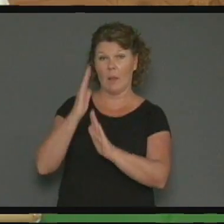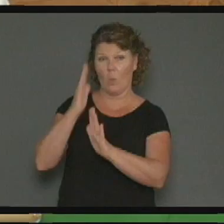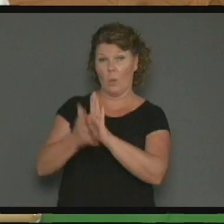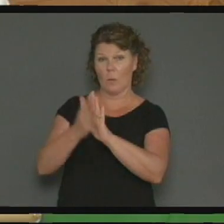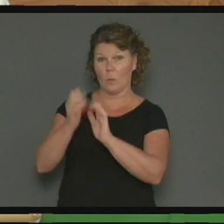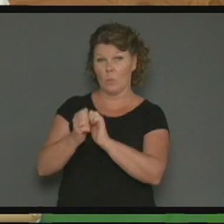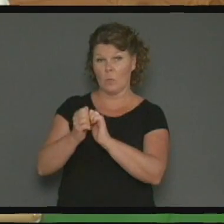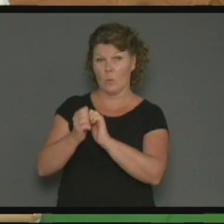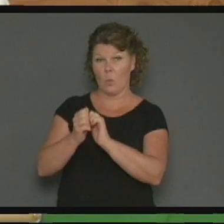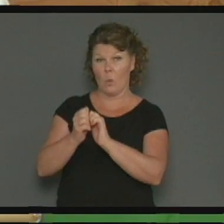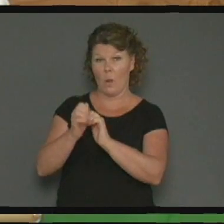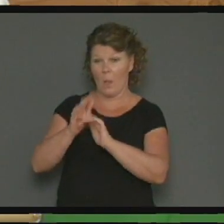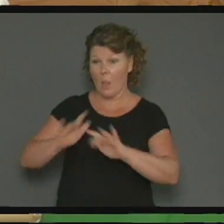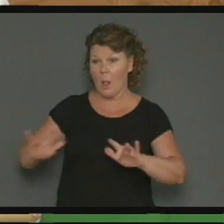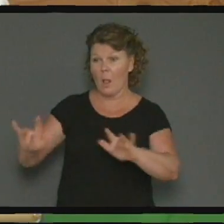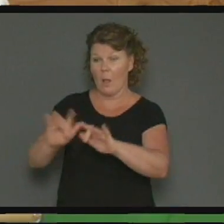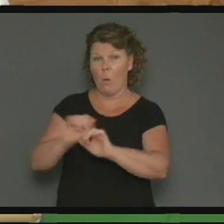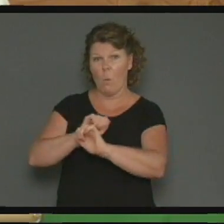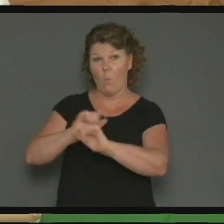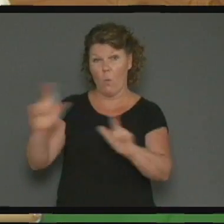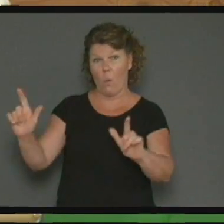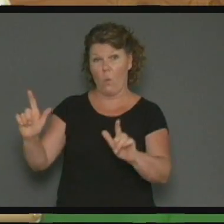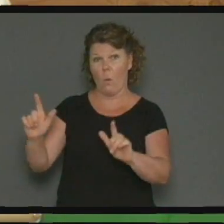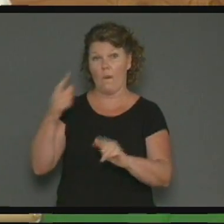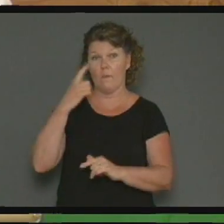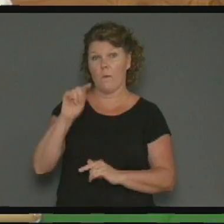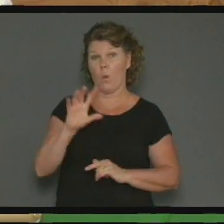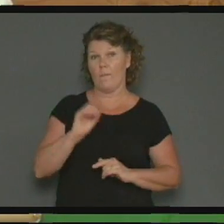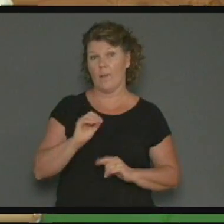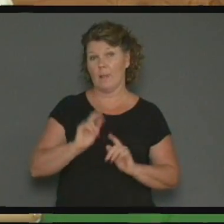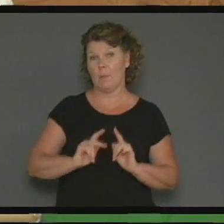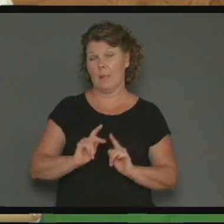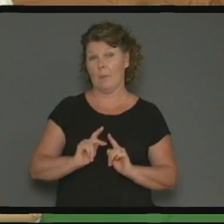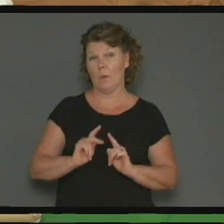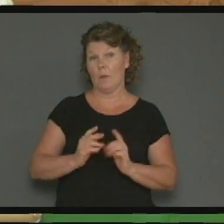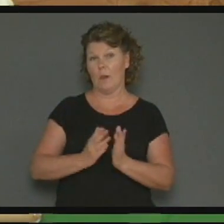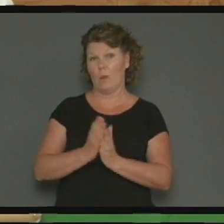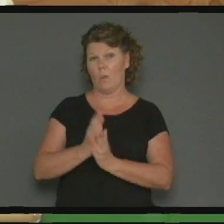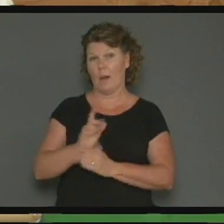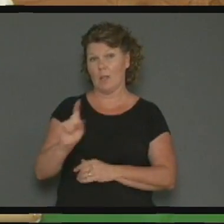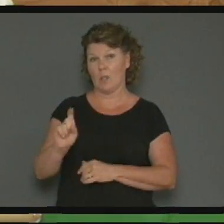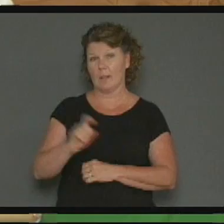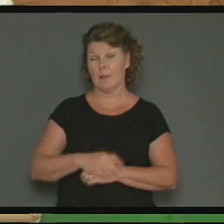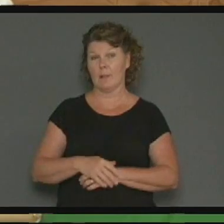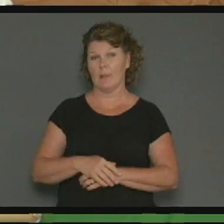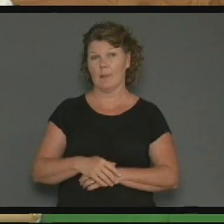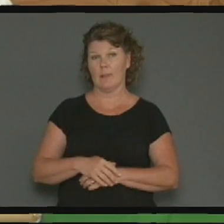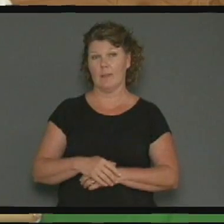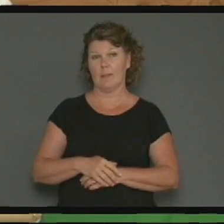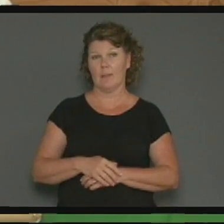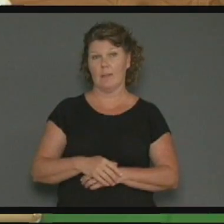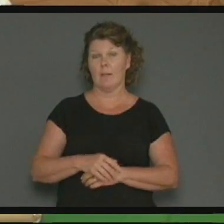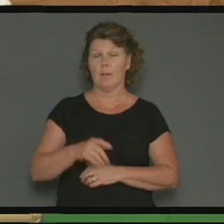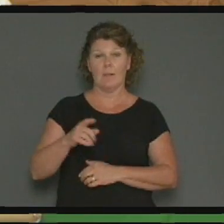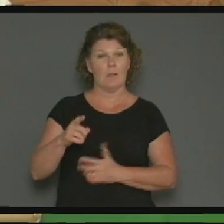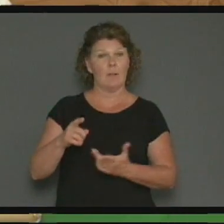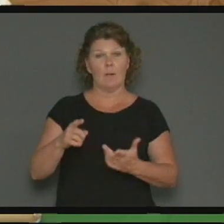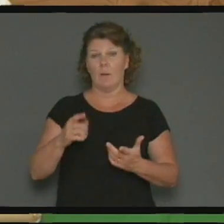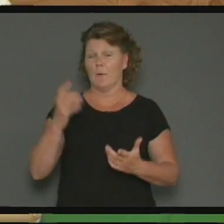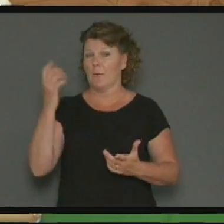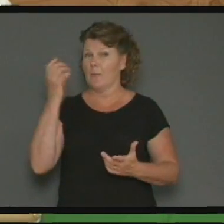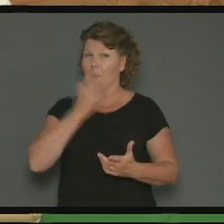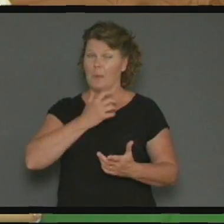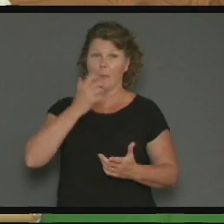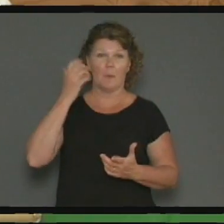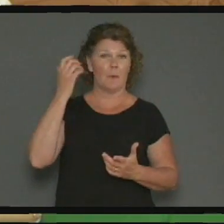sweep away the place and not spare it for the 50 righteous who are in it? Far be it from you to do such a